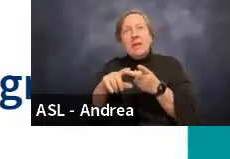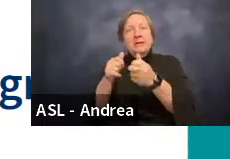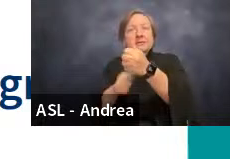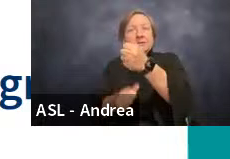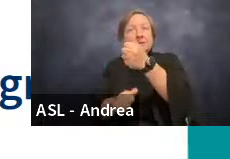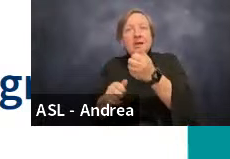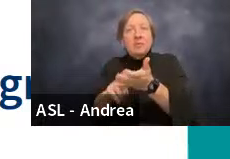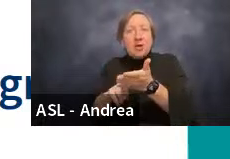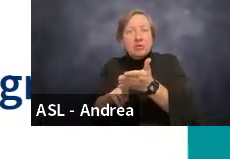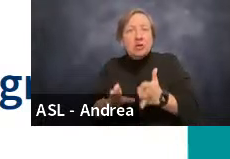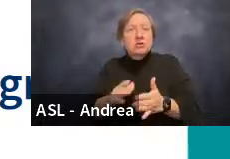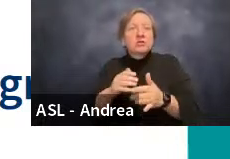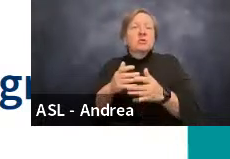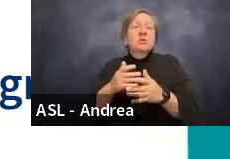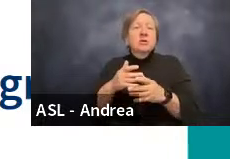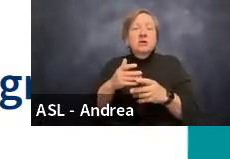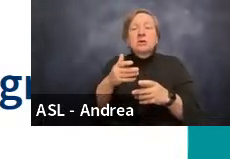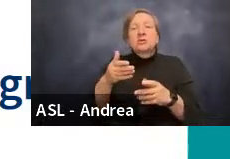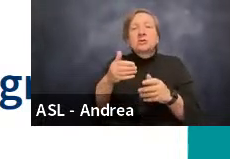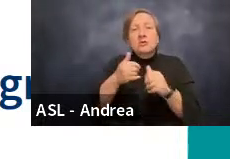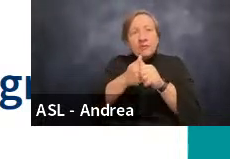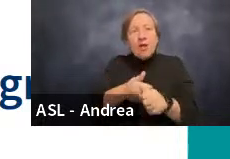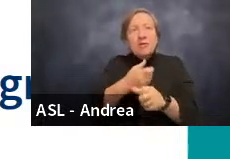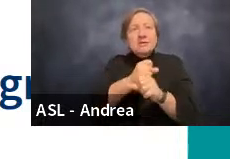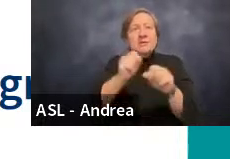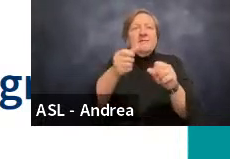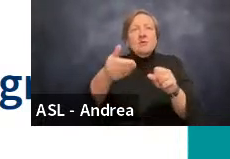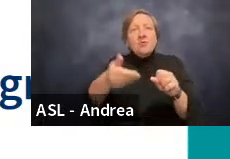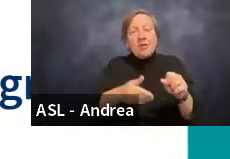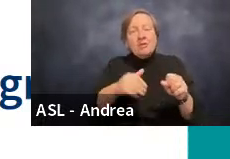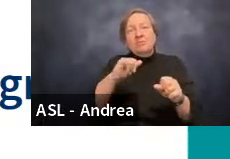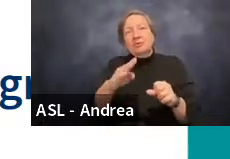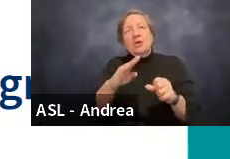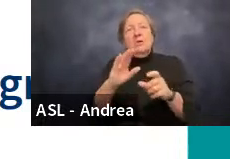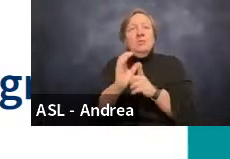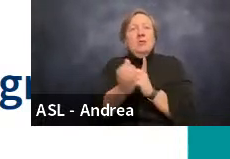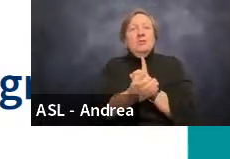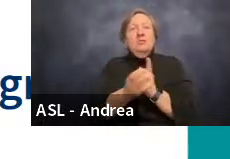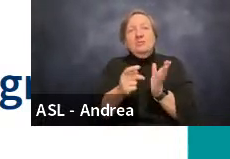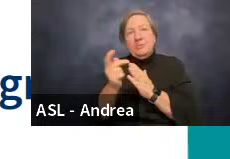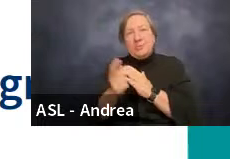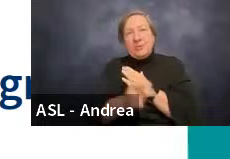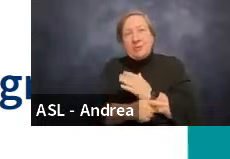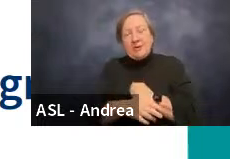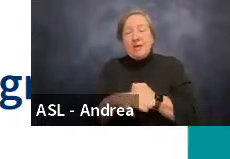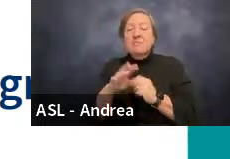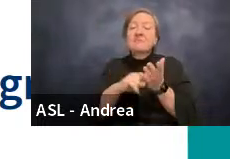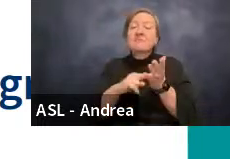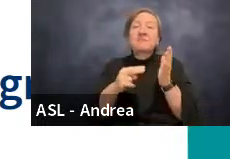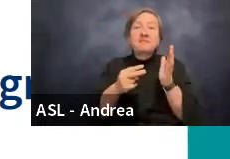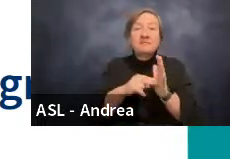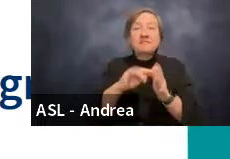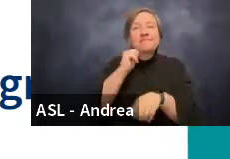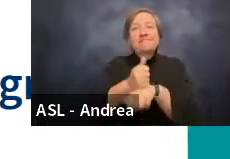the safe and welcoming job site culture program. These provisions establish requirements for contractors to